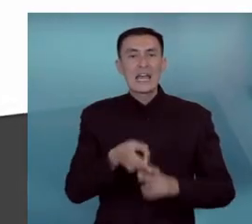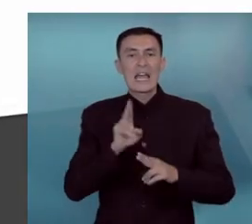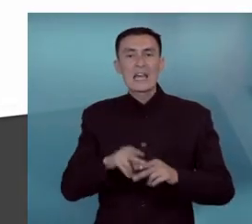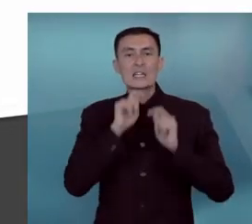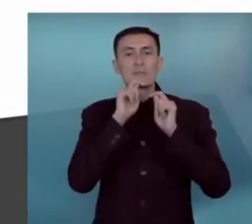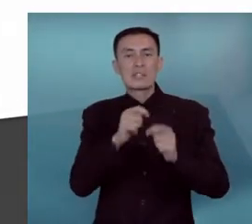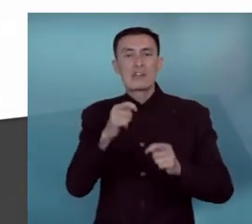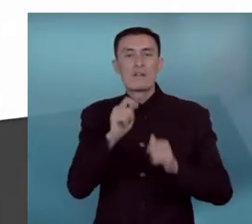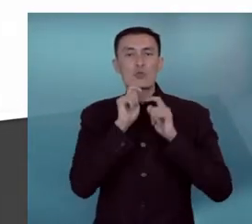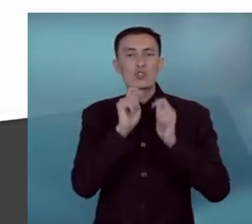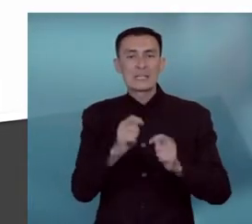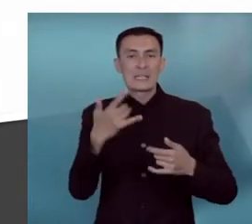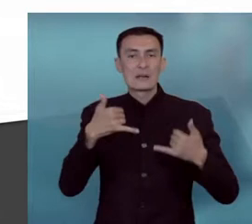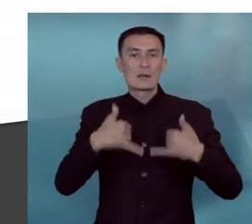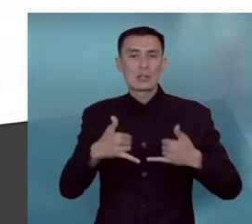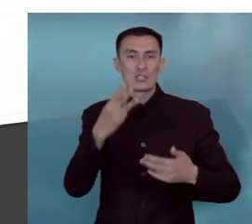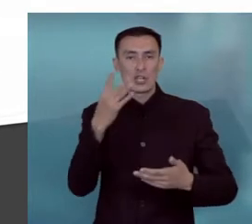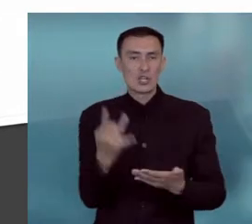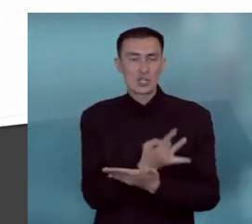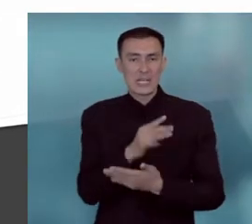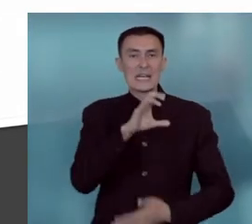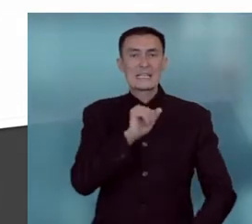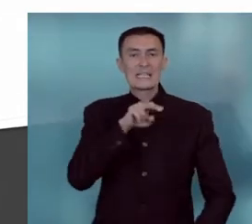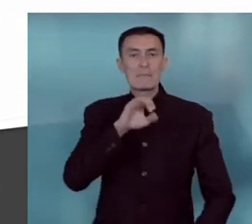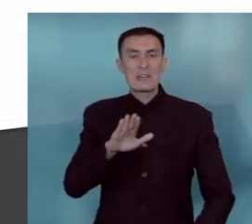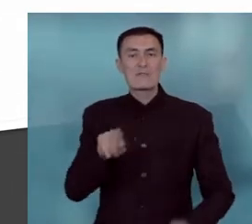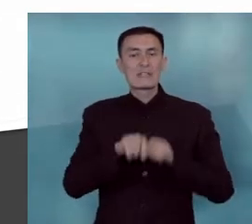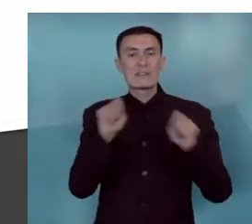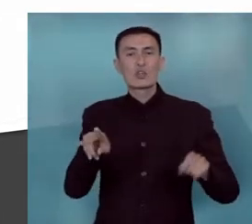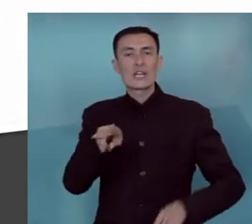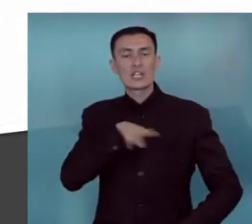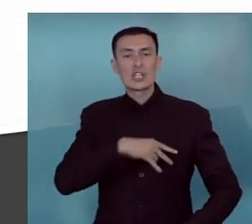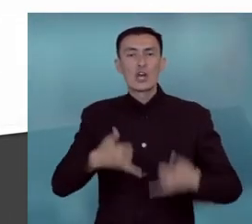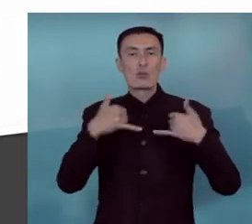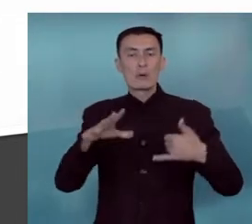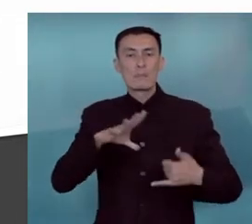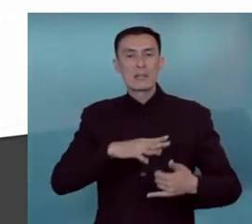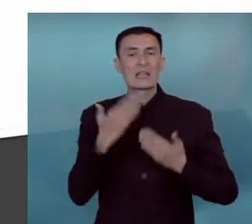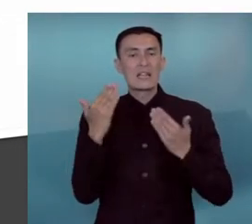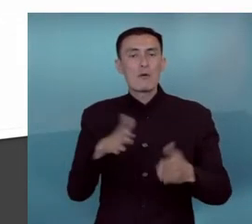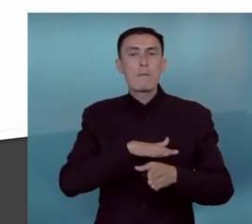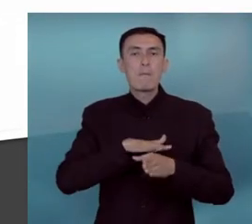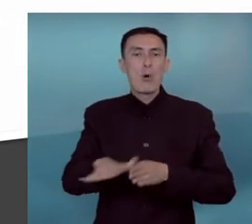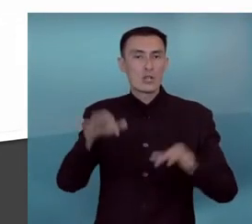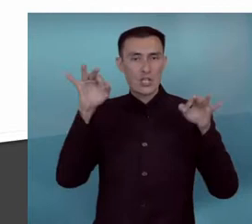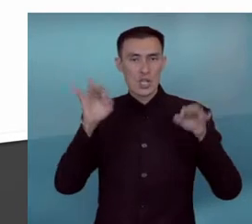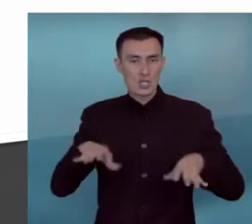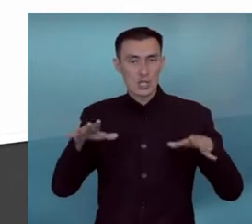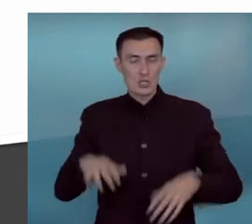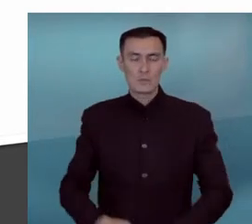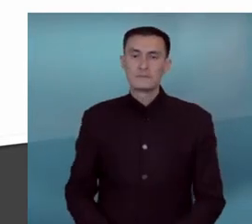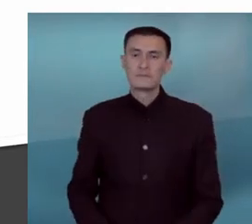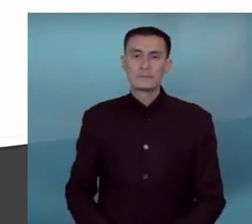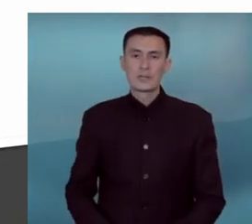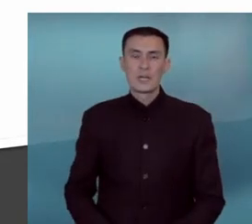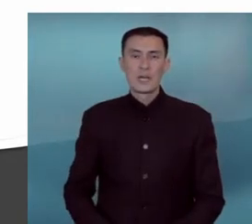years, Kazakhstanis were awarded the prize on 3 occasions. Serik Sapiyev has admitted that winning this trophy came